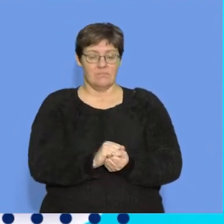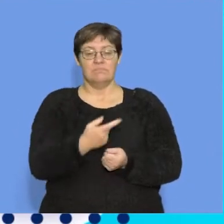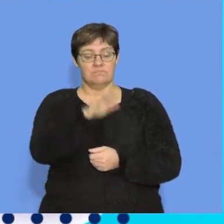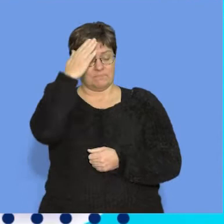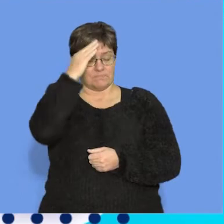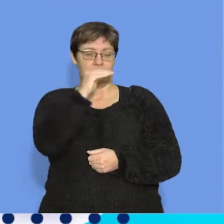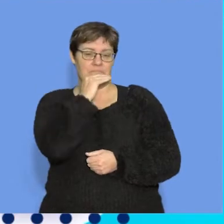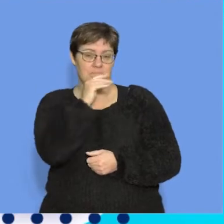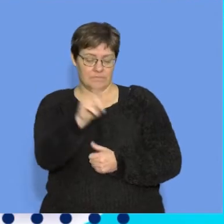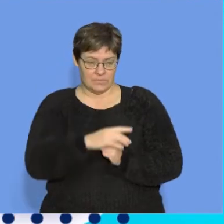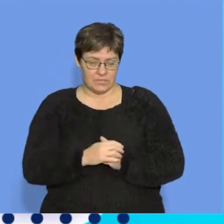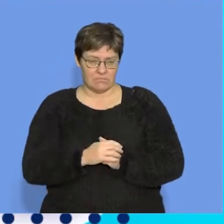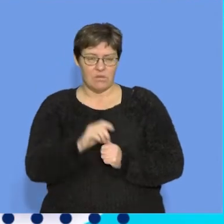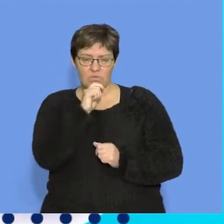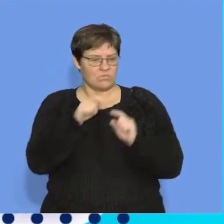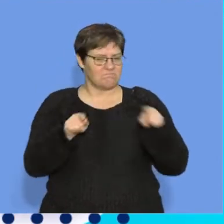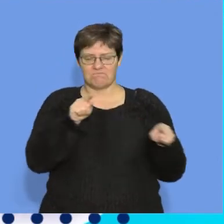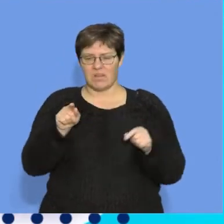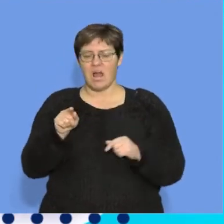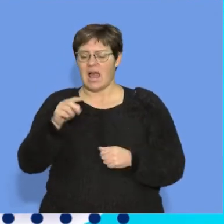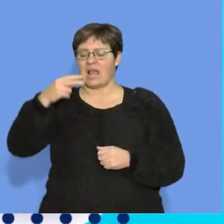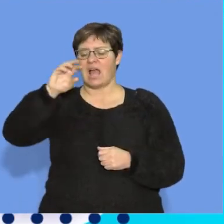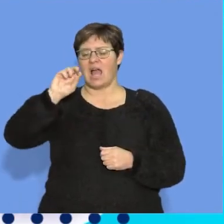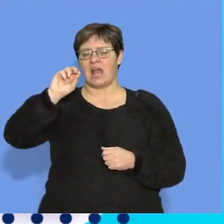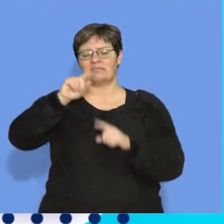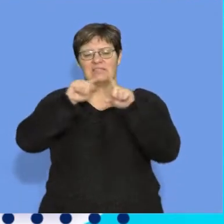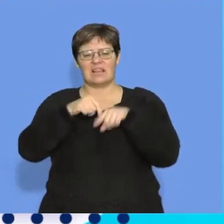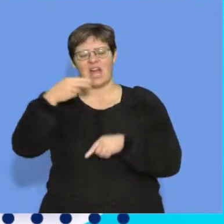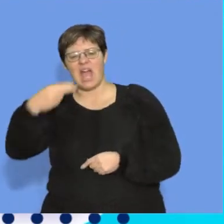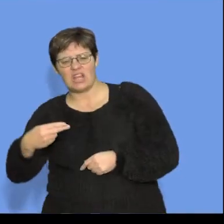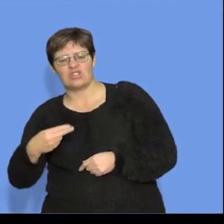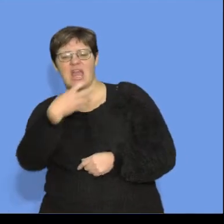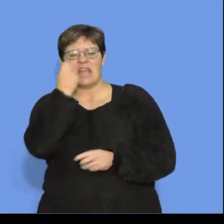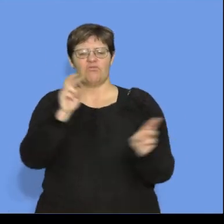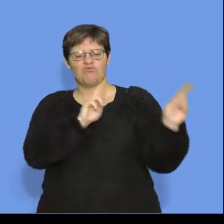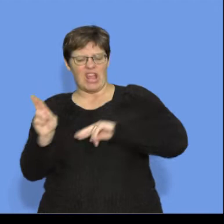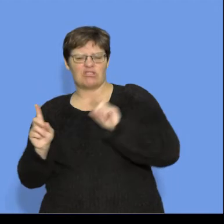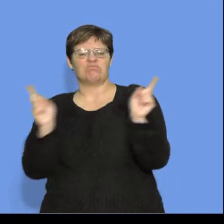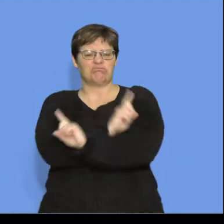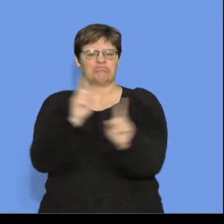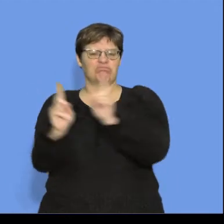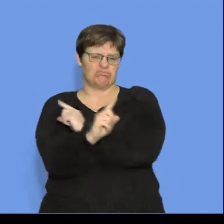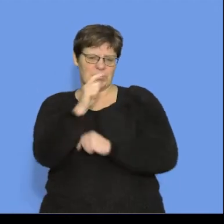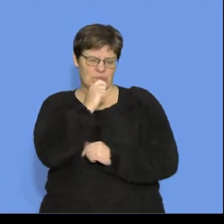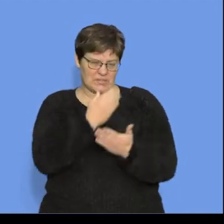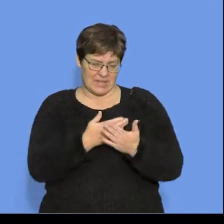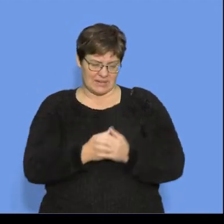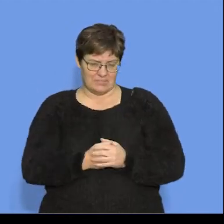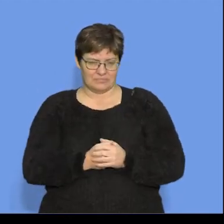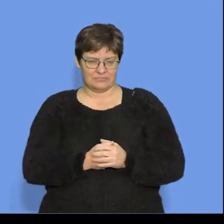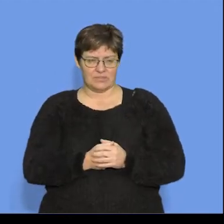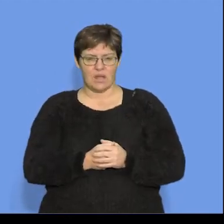what that means. You can use those terms interchangeably. Right, let's have a look at one or two more